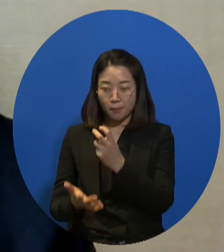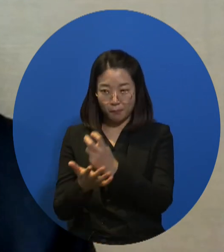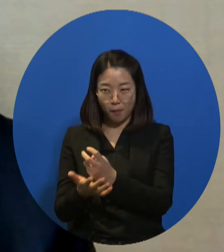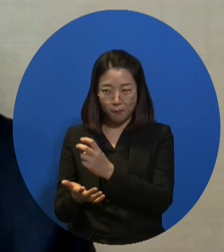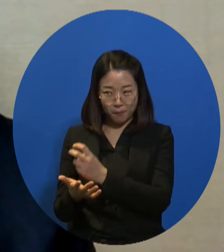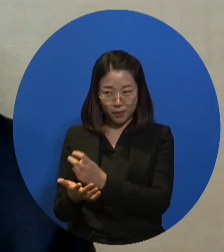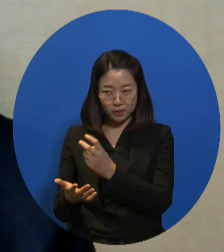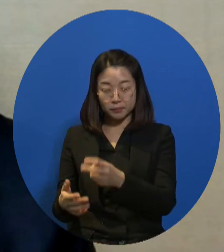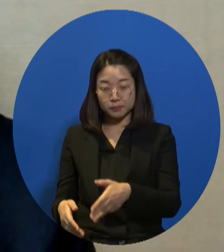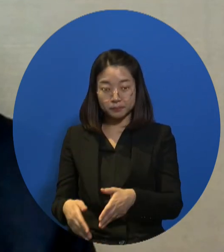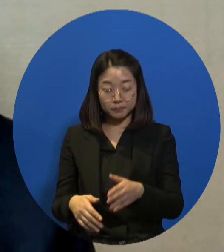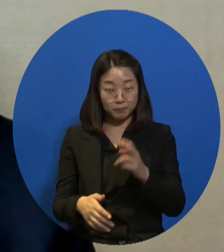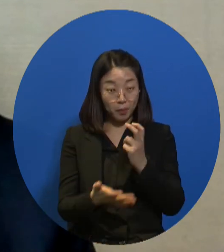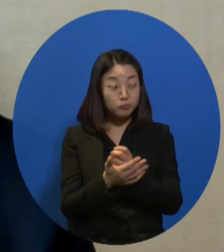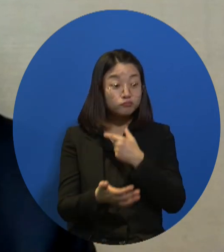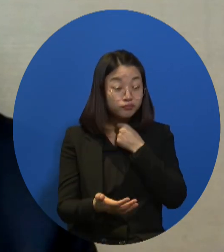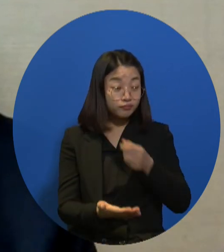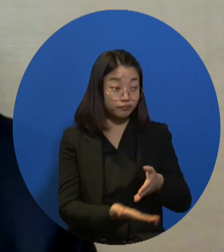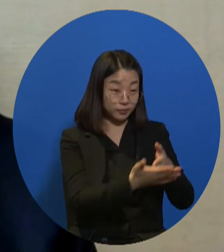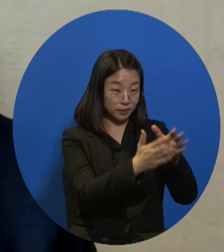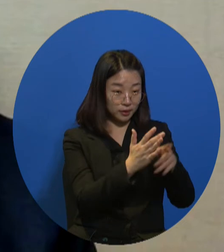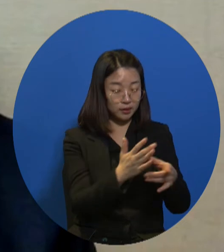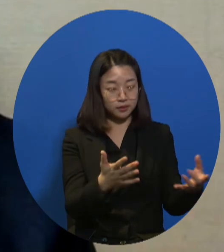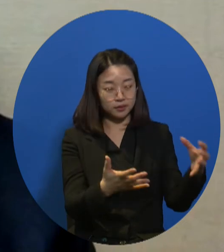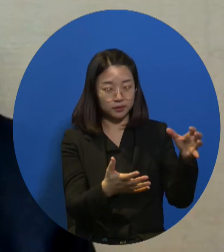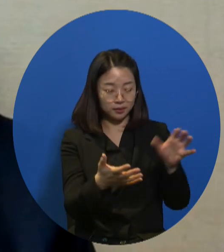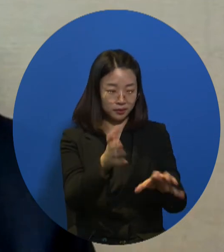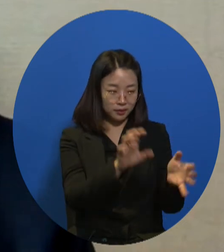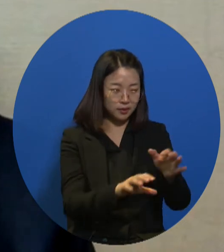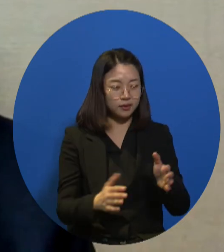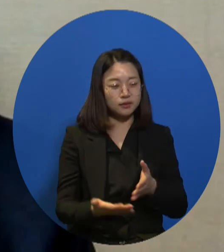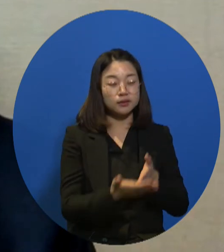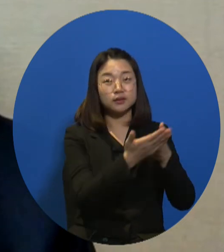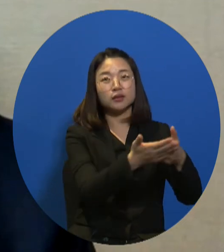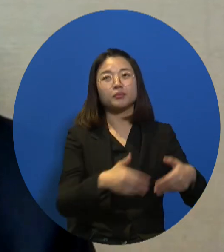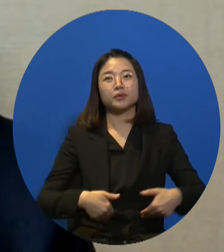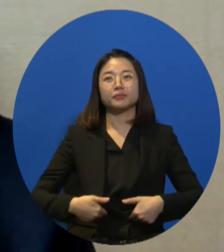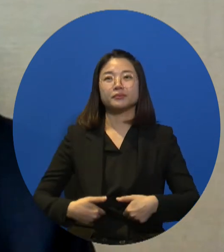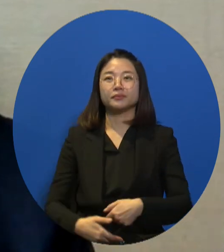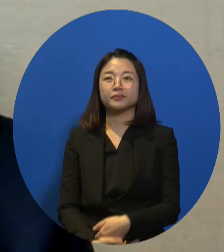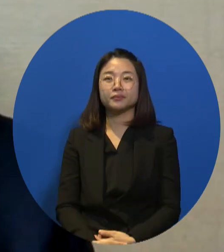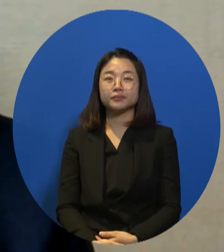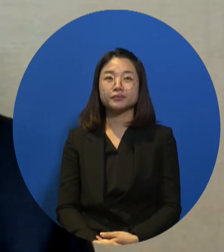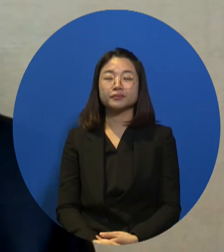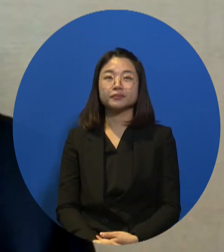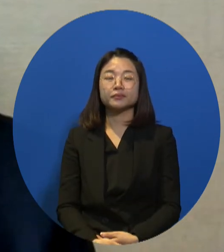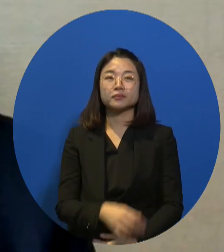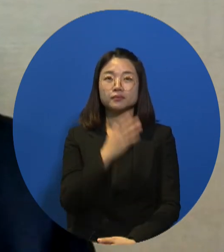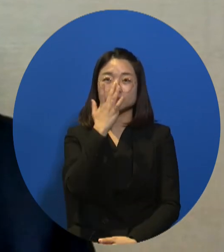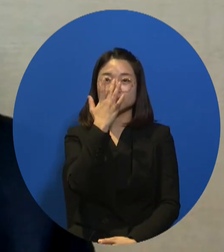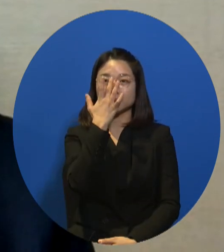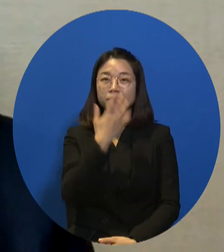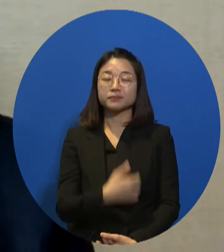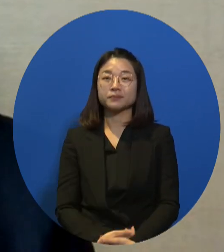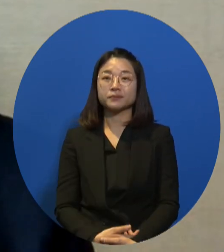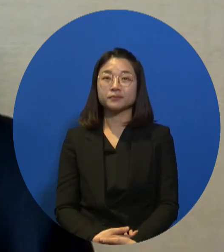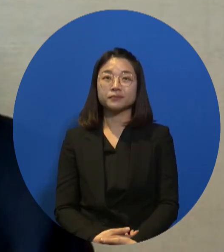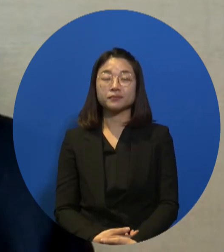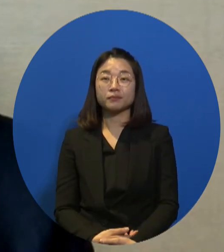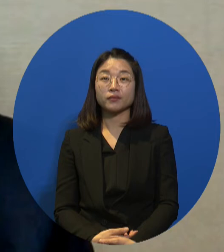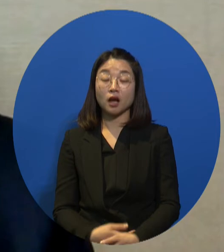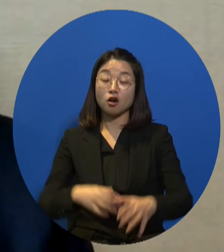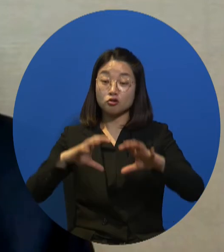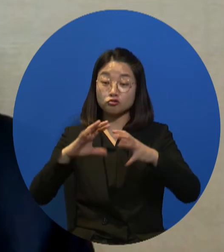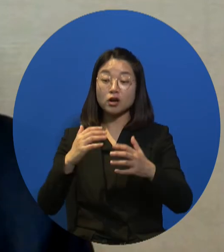the UN for additional complaint process. And as was mentioned, we